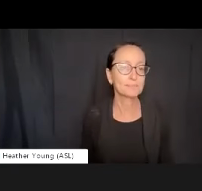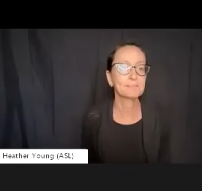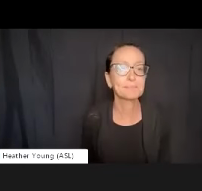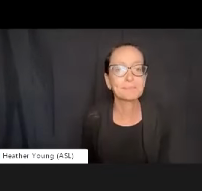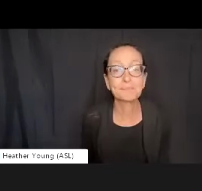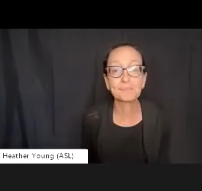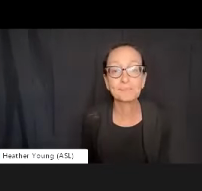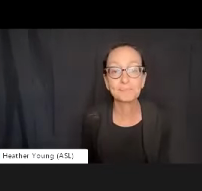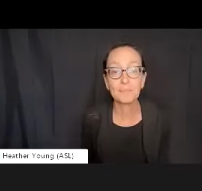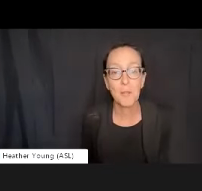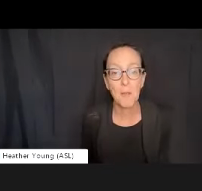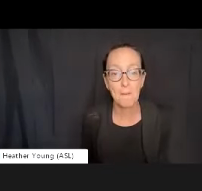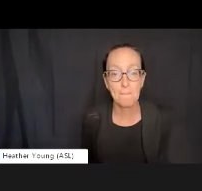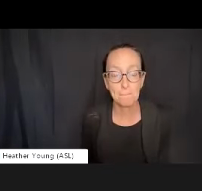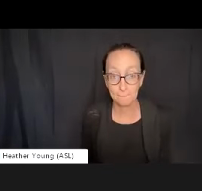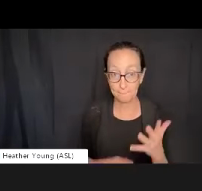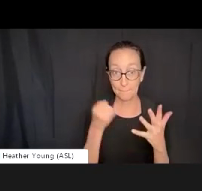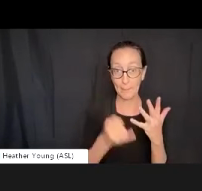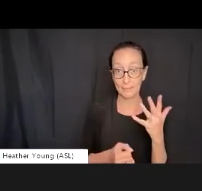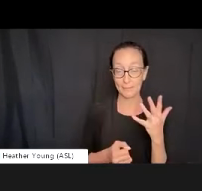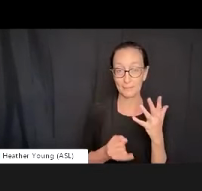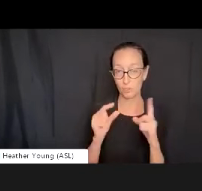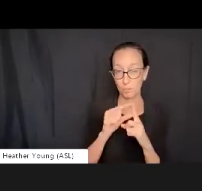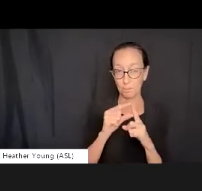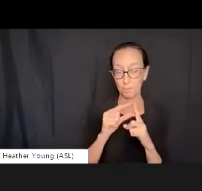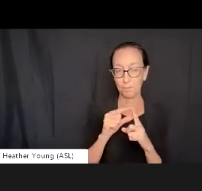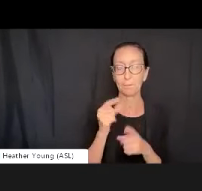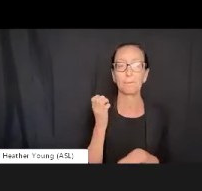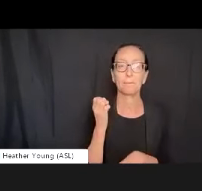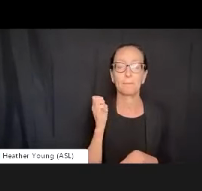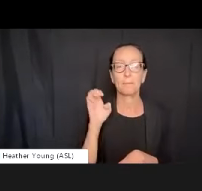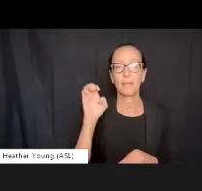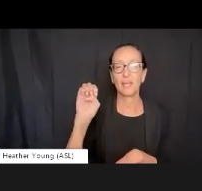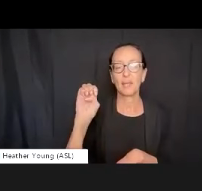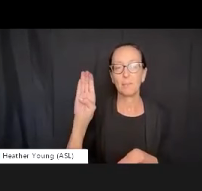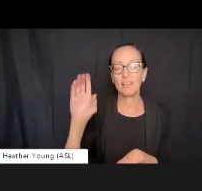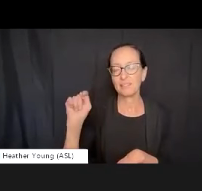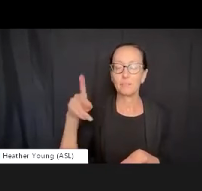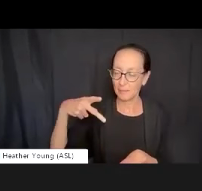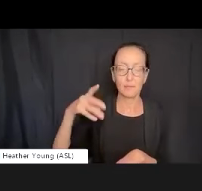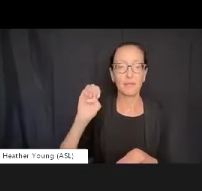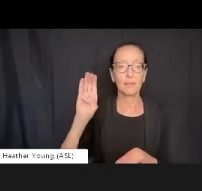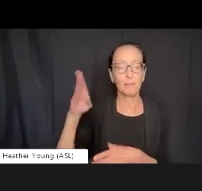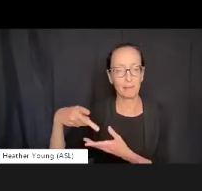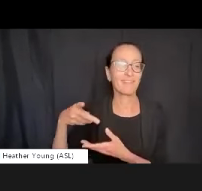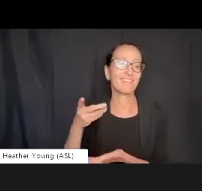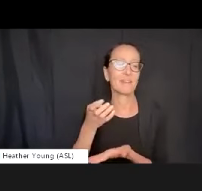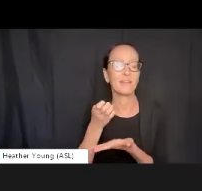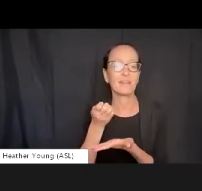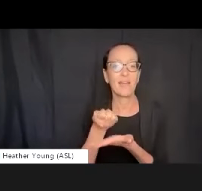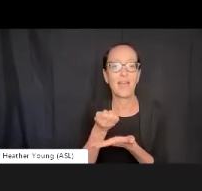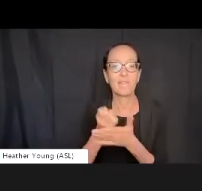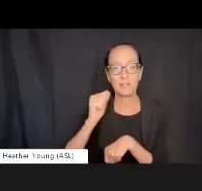And then lastly, evidence-based practice really describes, is a practice that